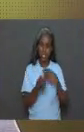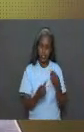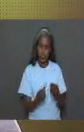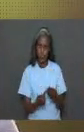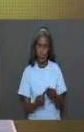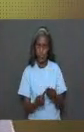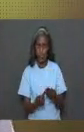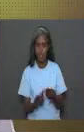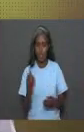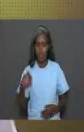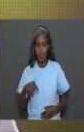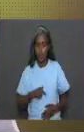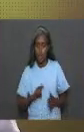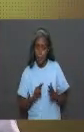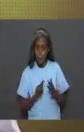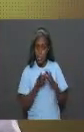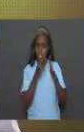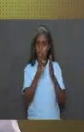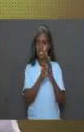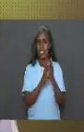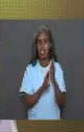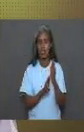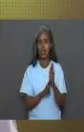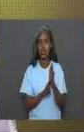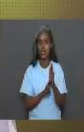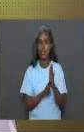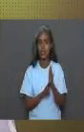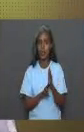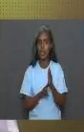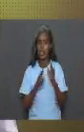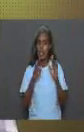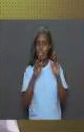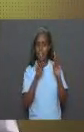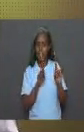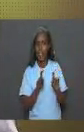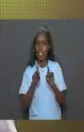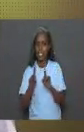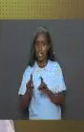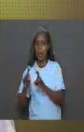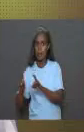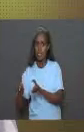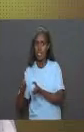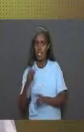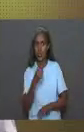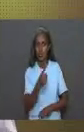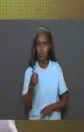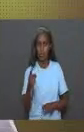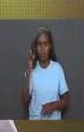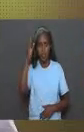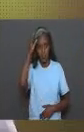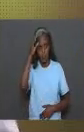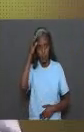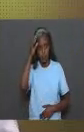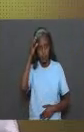Therefore, we will begin the unit by examining each one of these